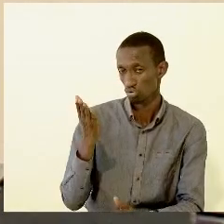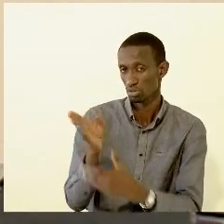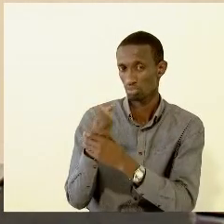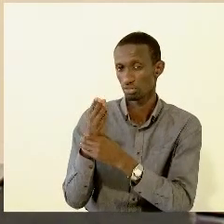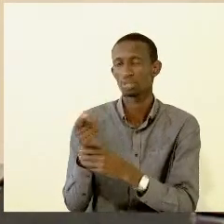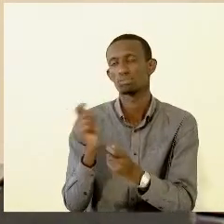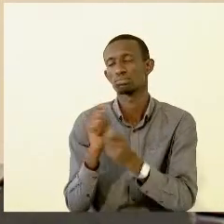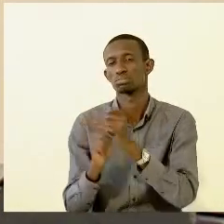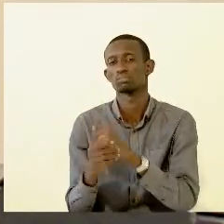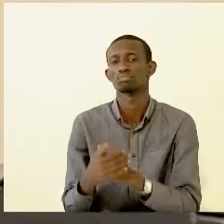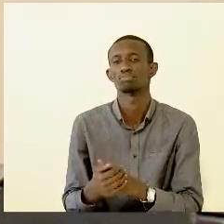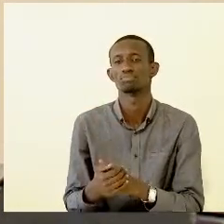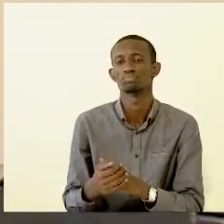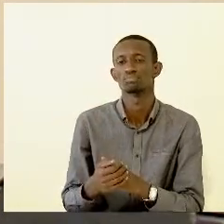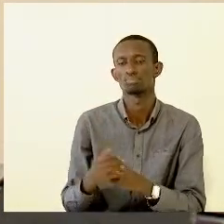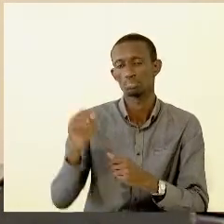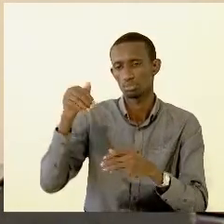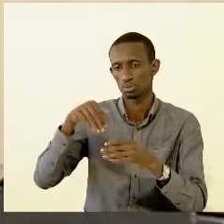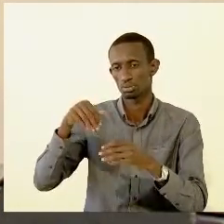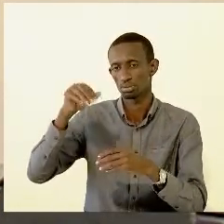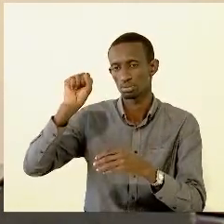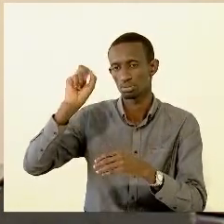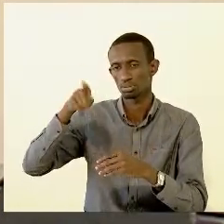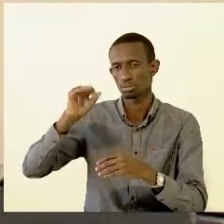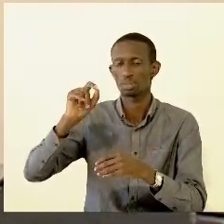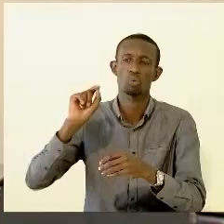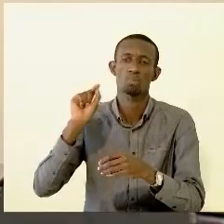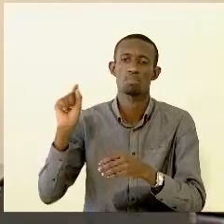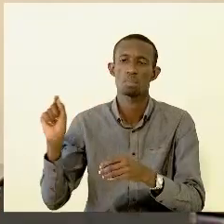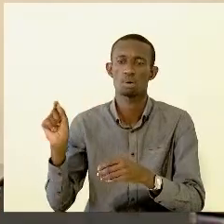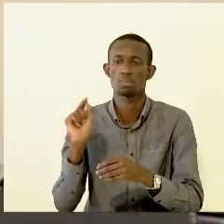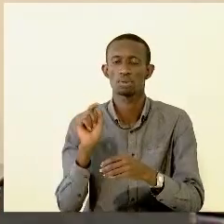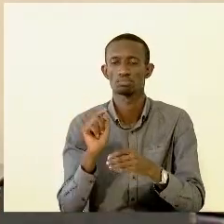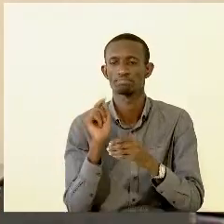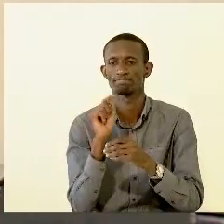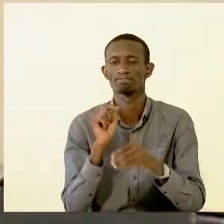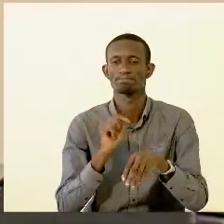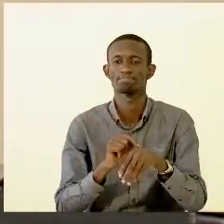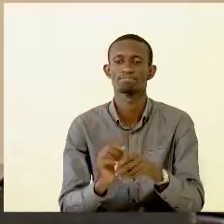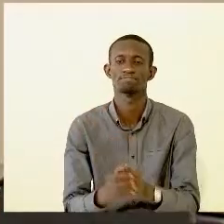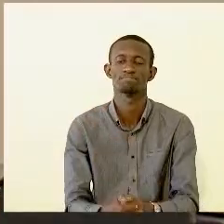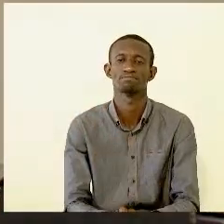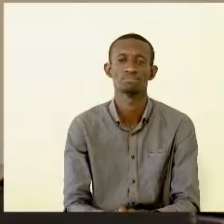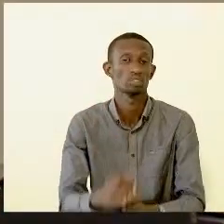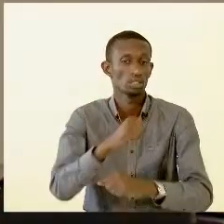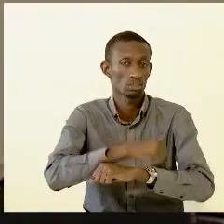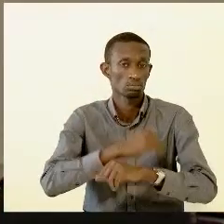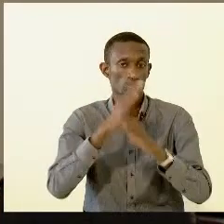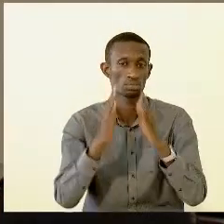are modified into spines or thorns. Then,